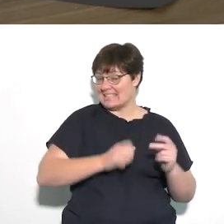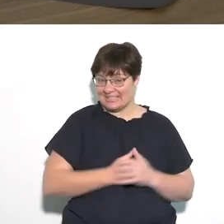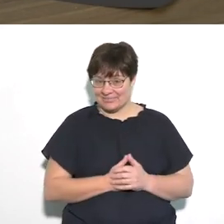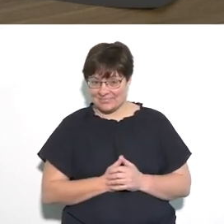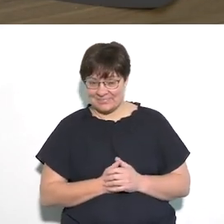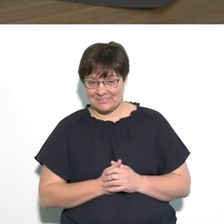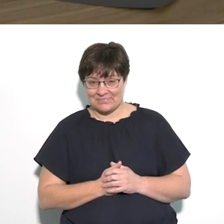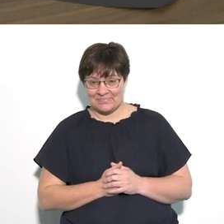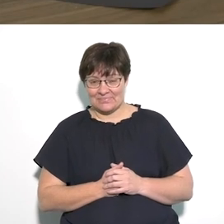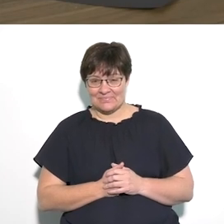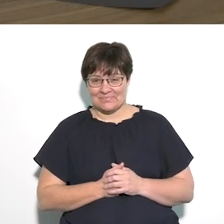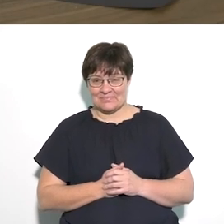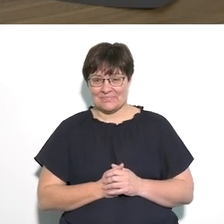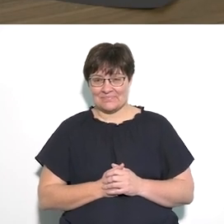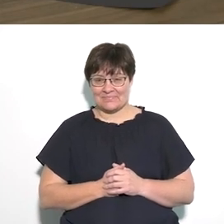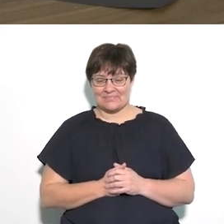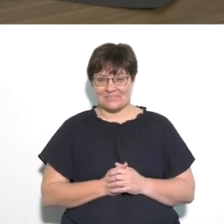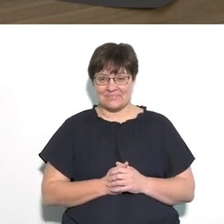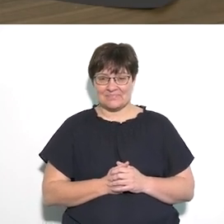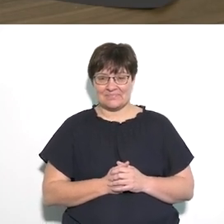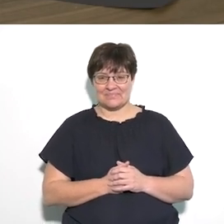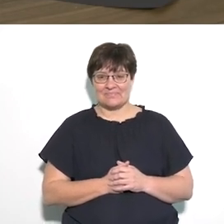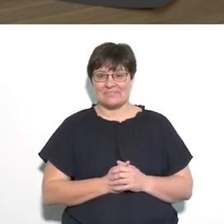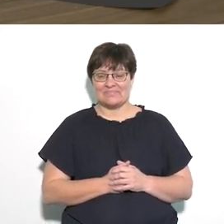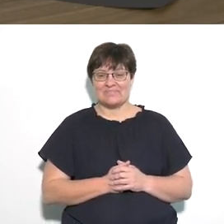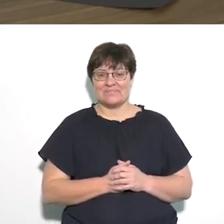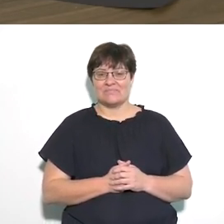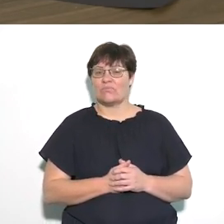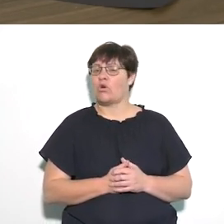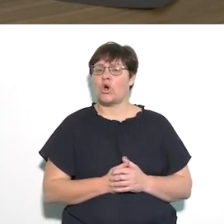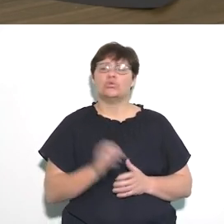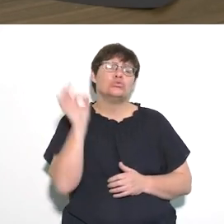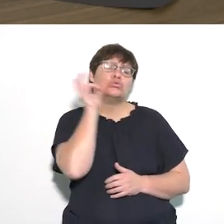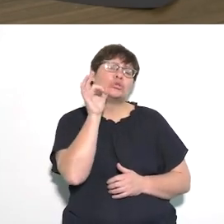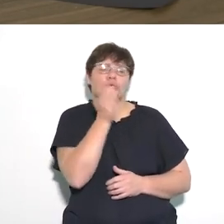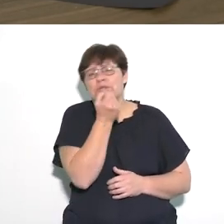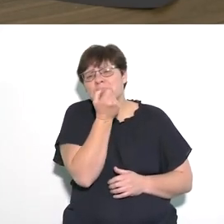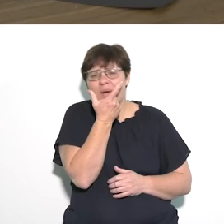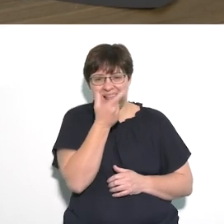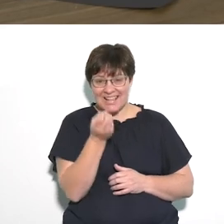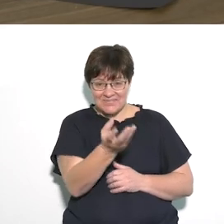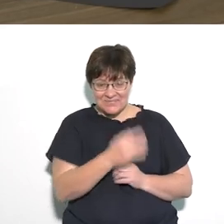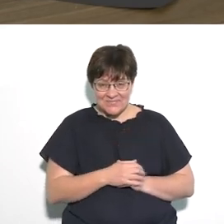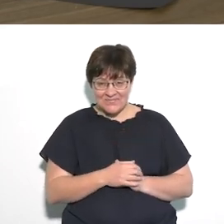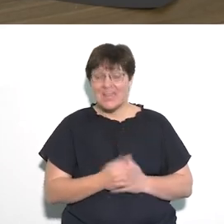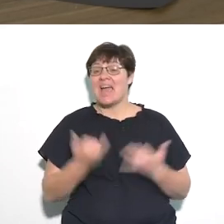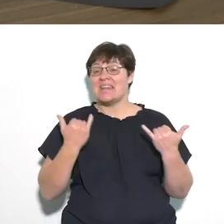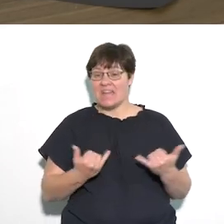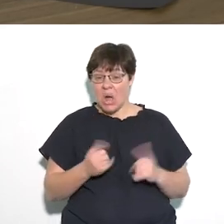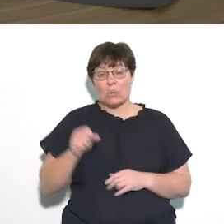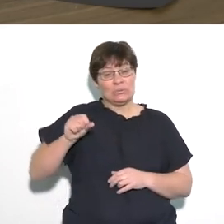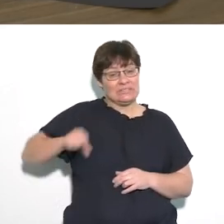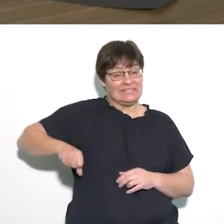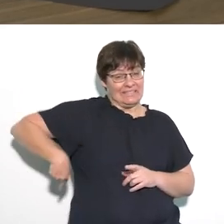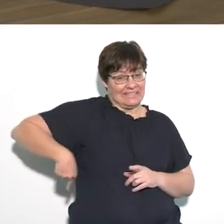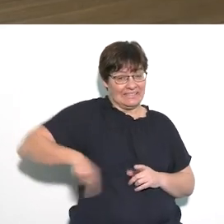take eye number two and I stick that down. Give my bee a cute little smile. And then it's time for the